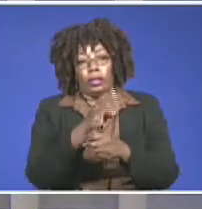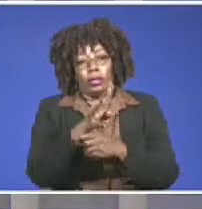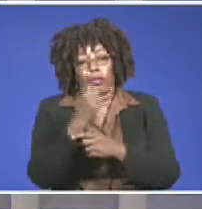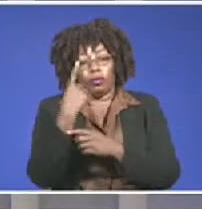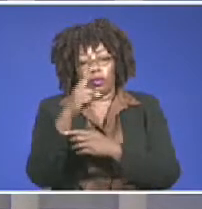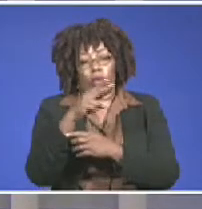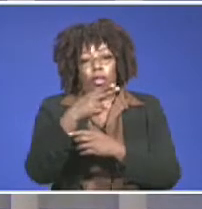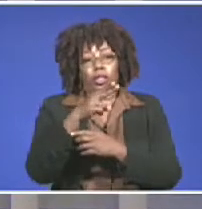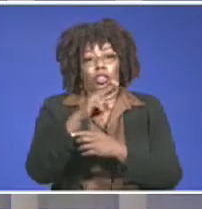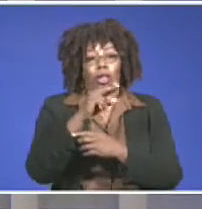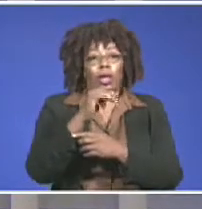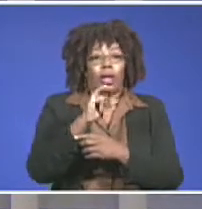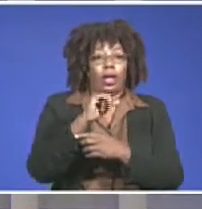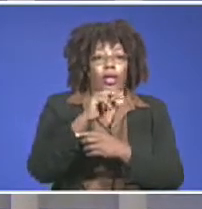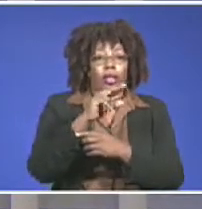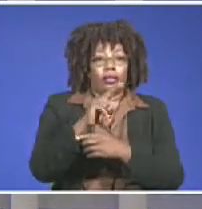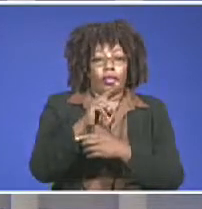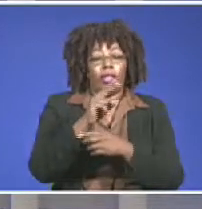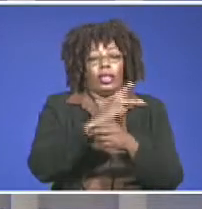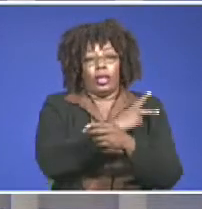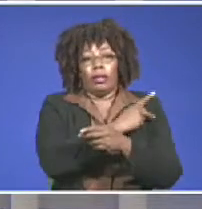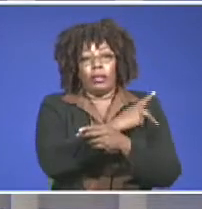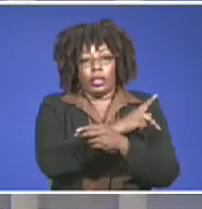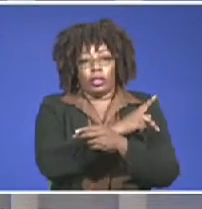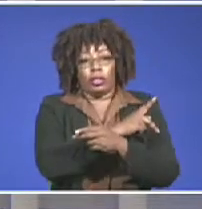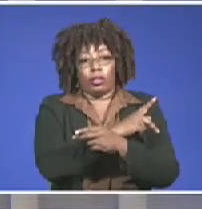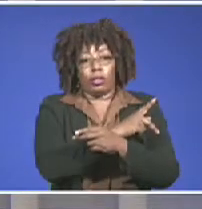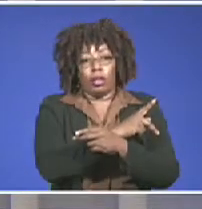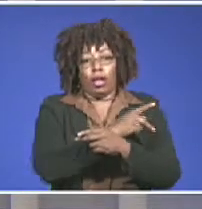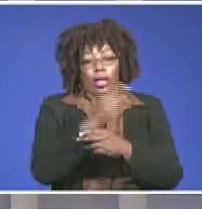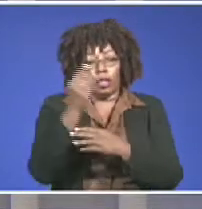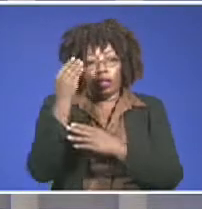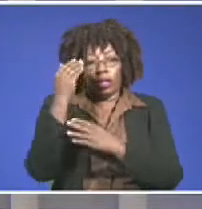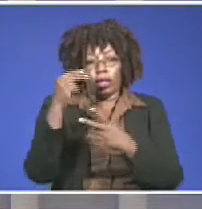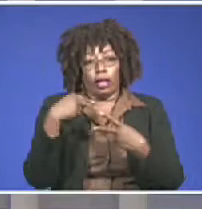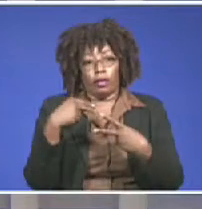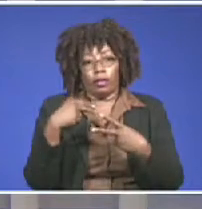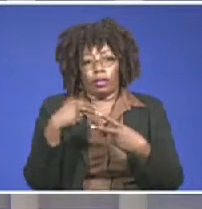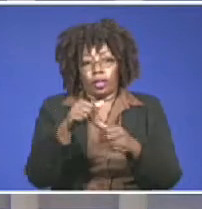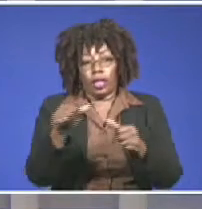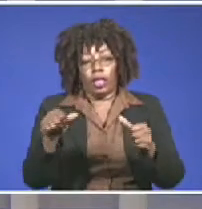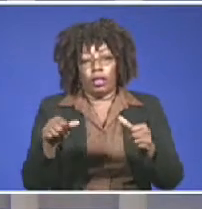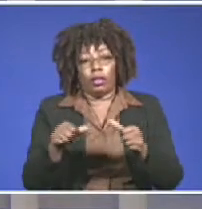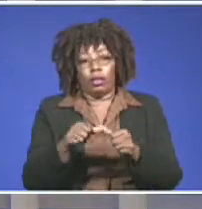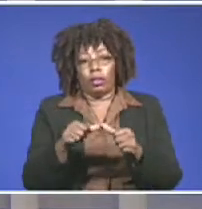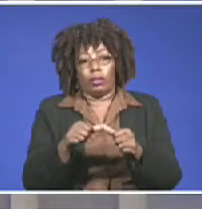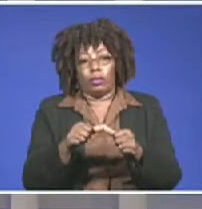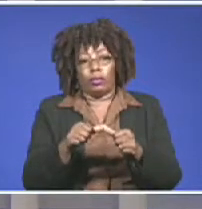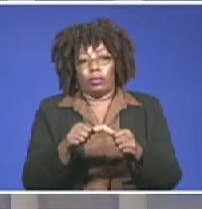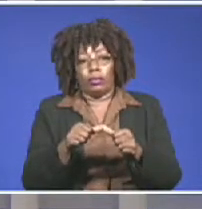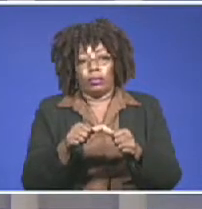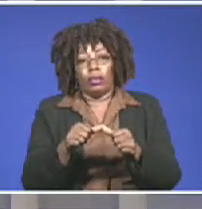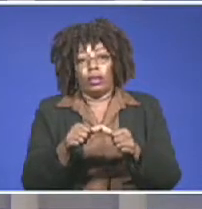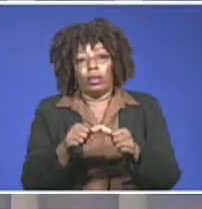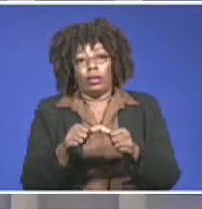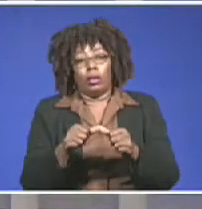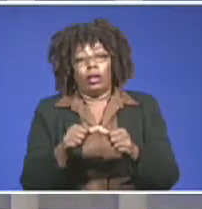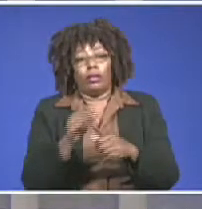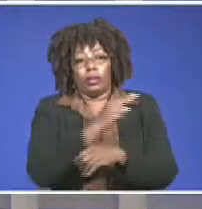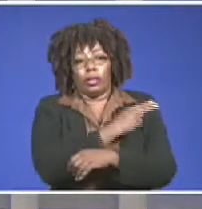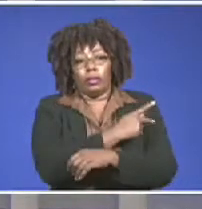HIV patients, though there are concerns about accommodating a new category of patients. Keishla Adderley